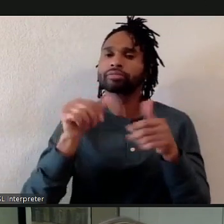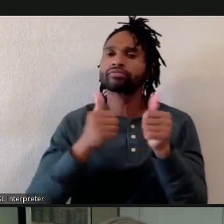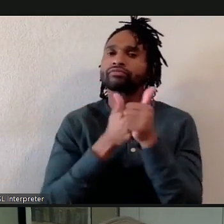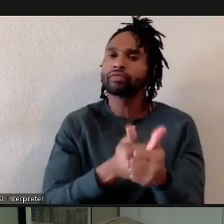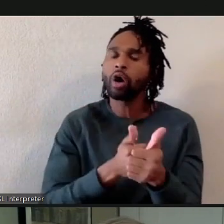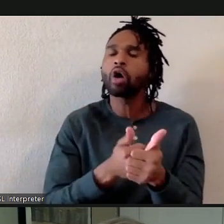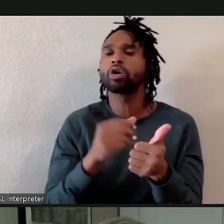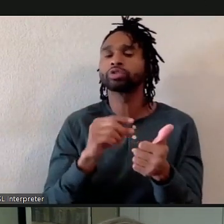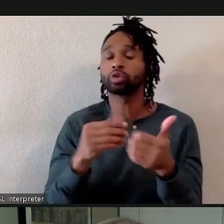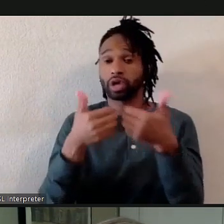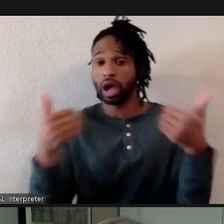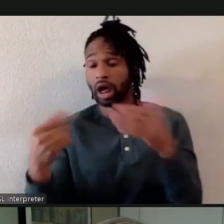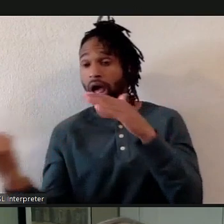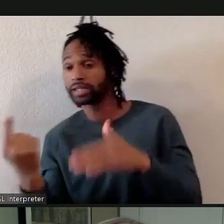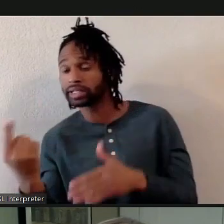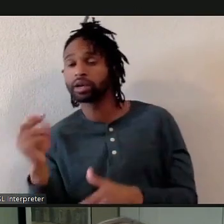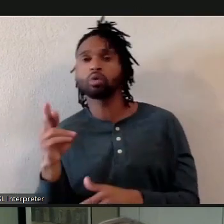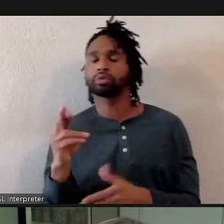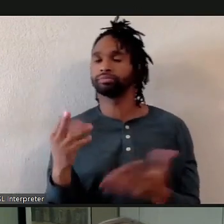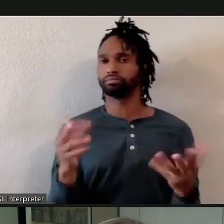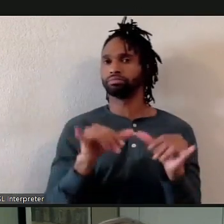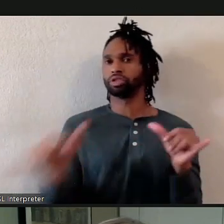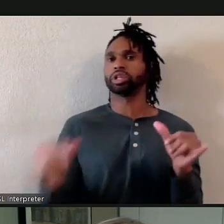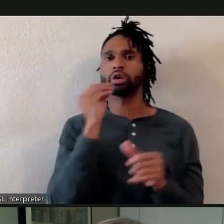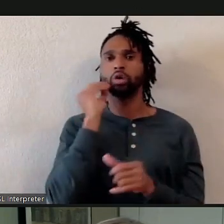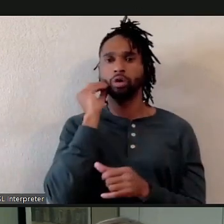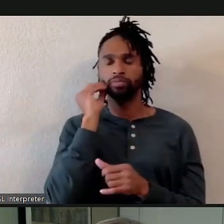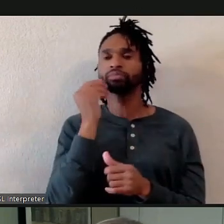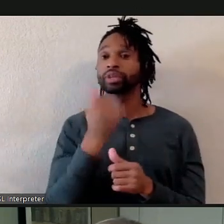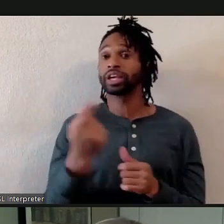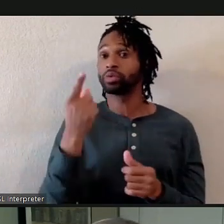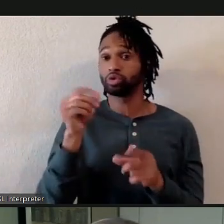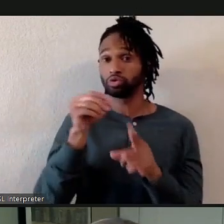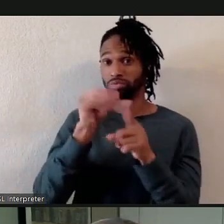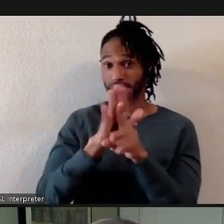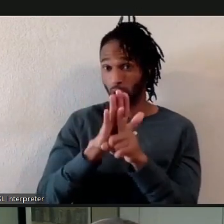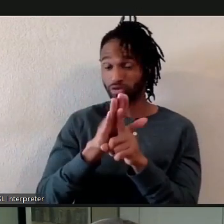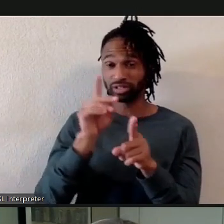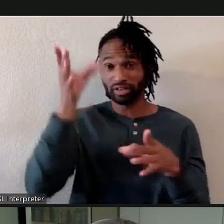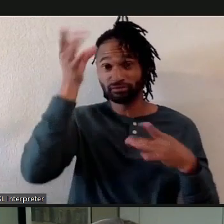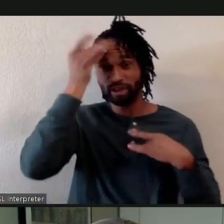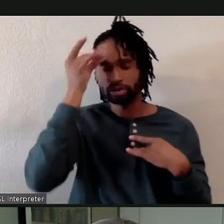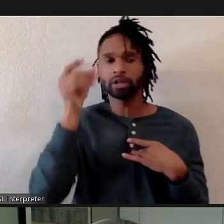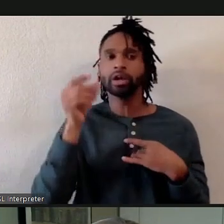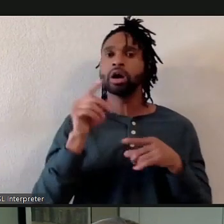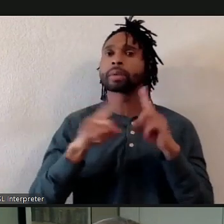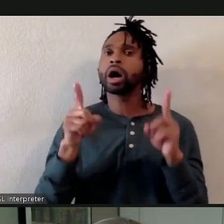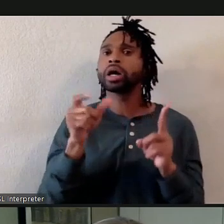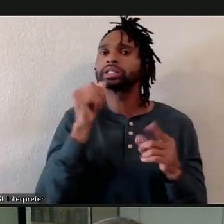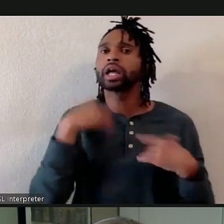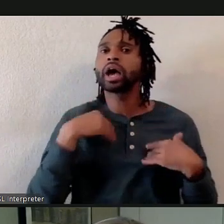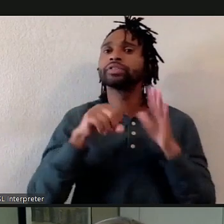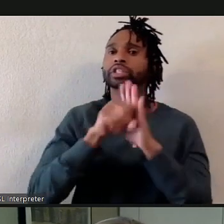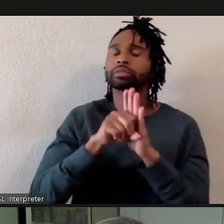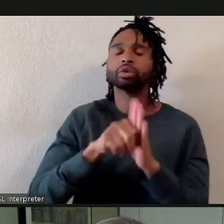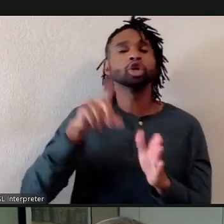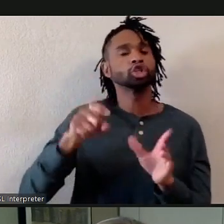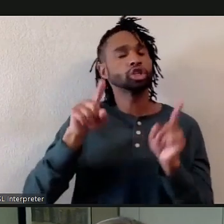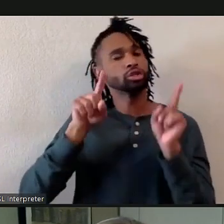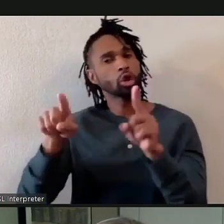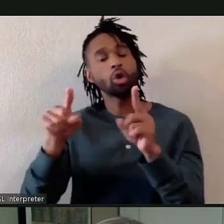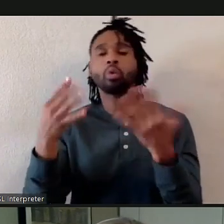or quarantine ourselves. Anyone who may have been exposed to the virus but does not have symptoms should get tested 7 days